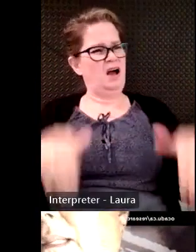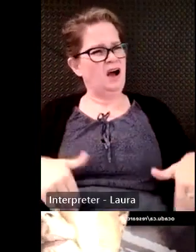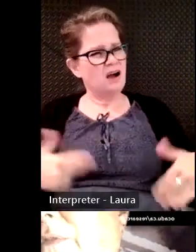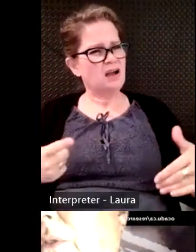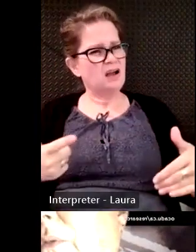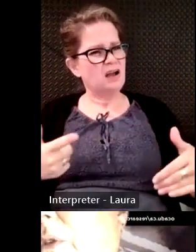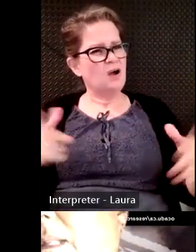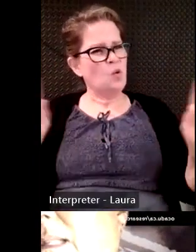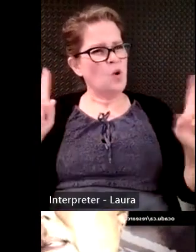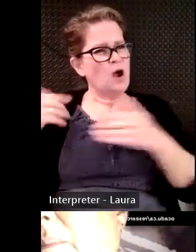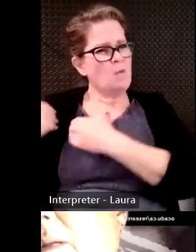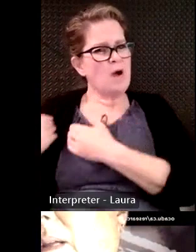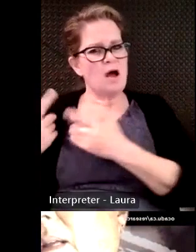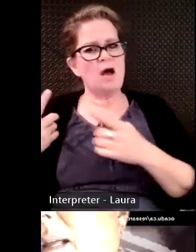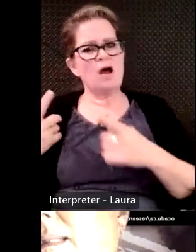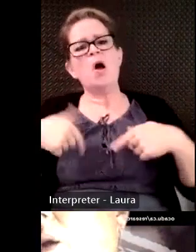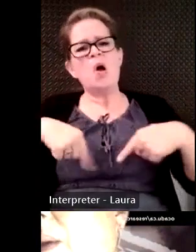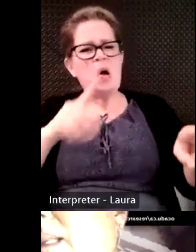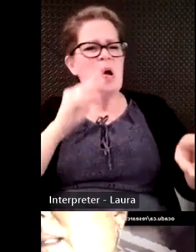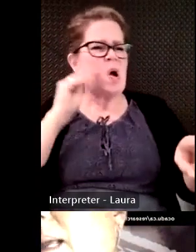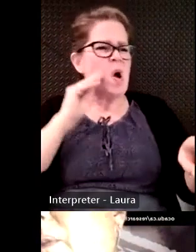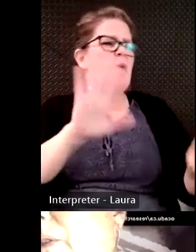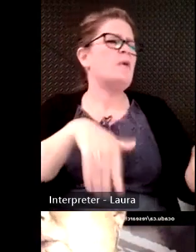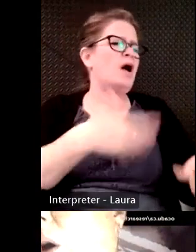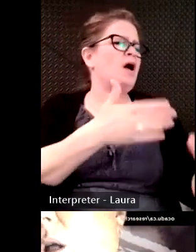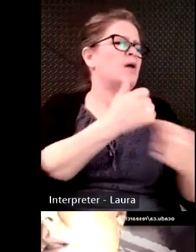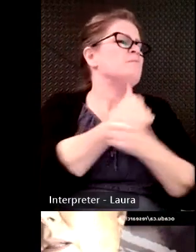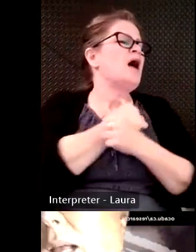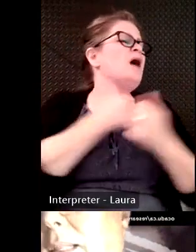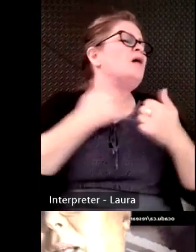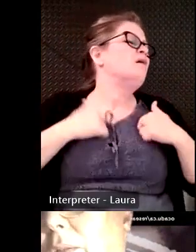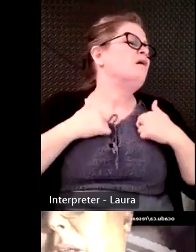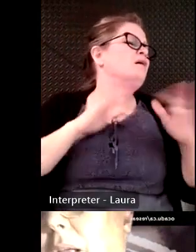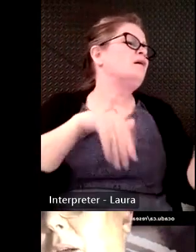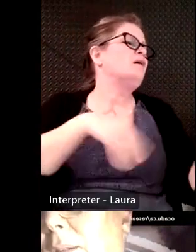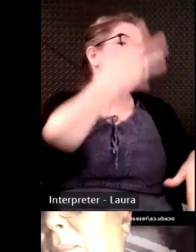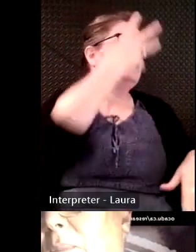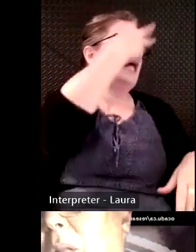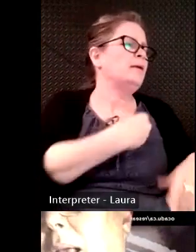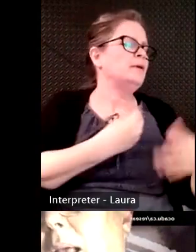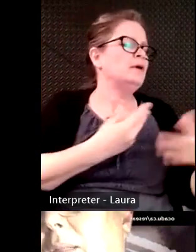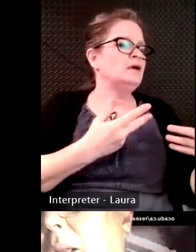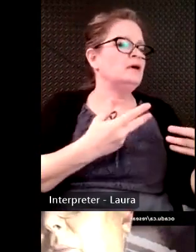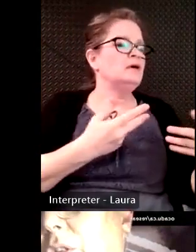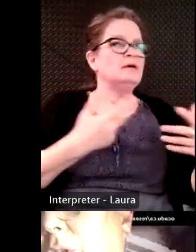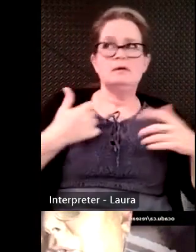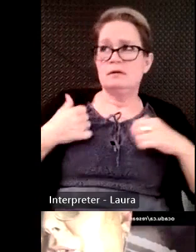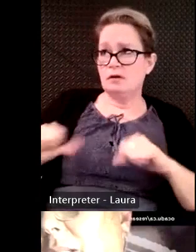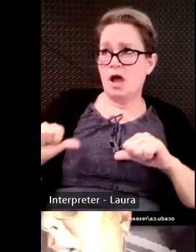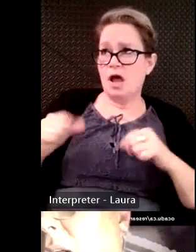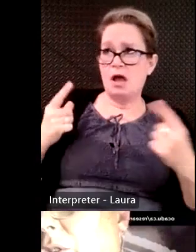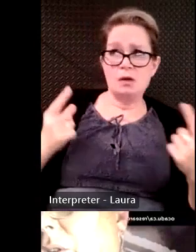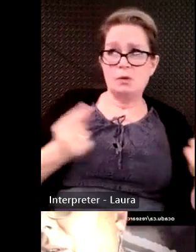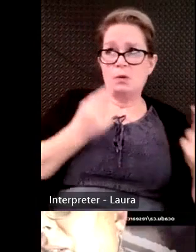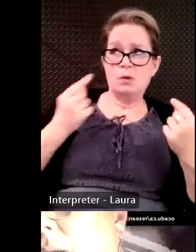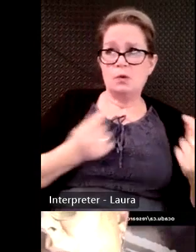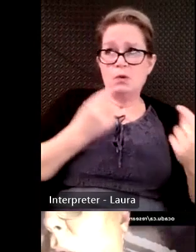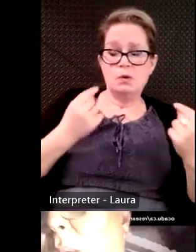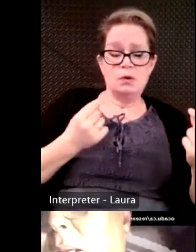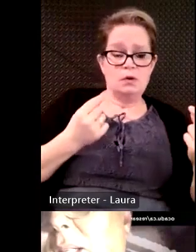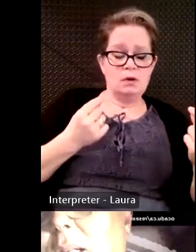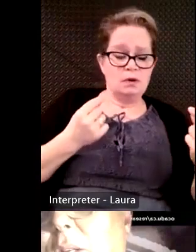gym, eat some food, go to sleep. So we attempt to do all of that self-care and then return to these